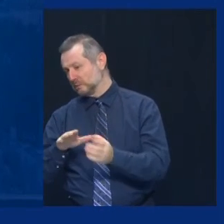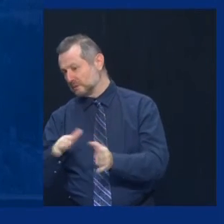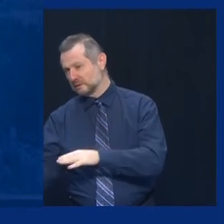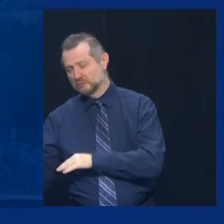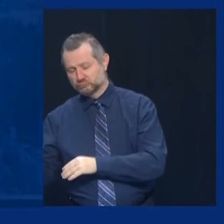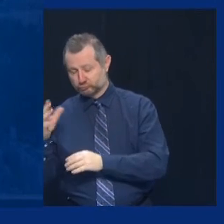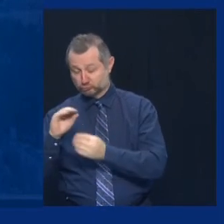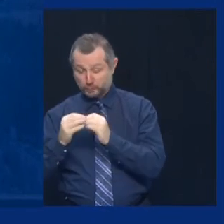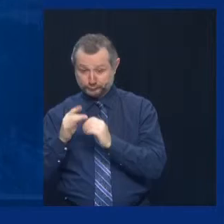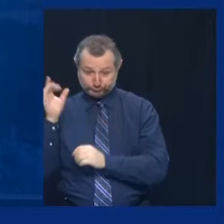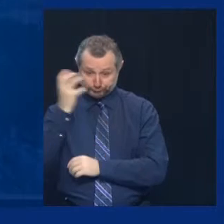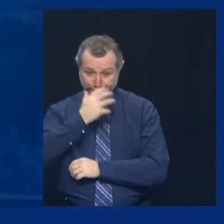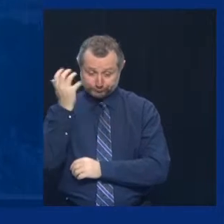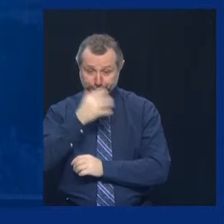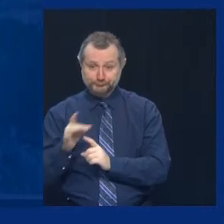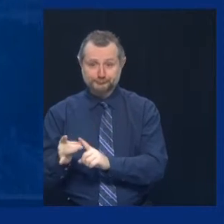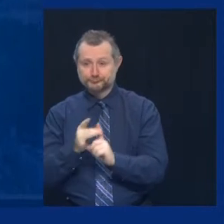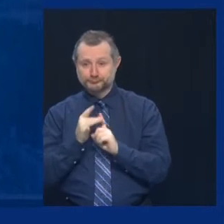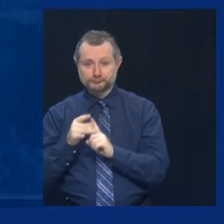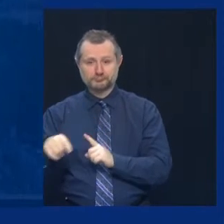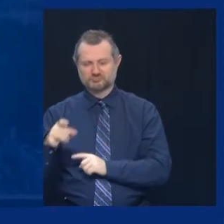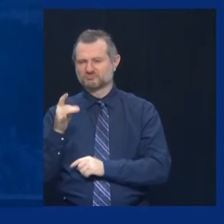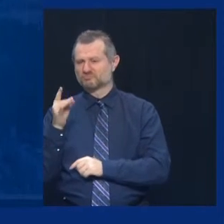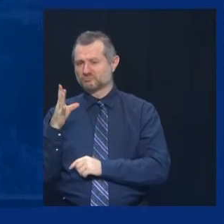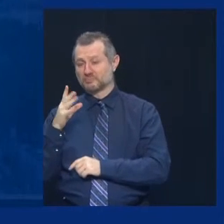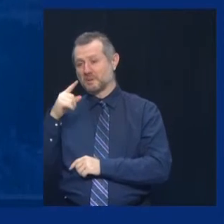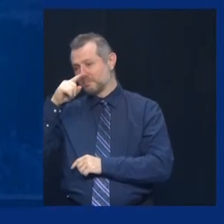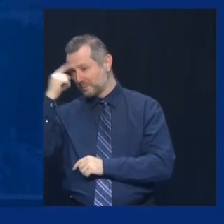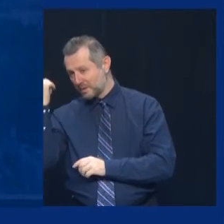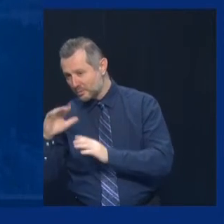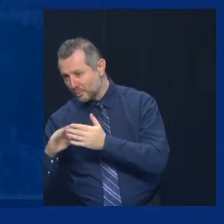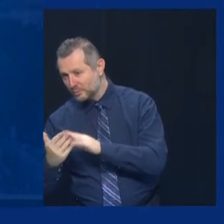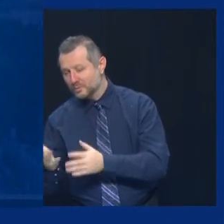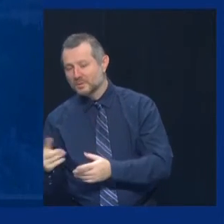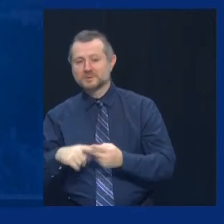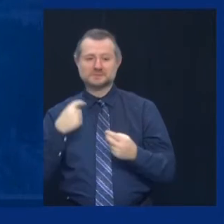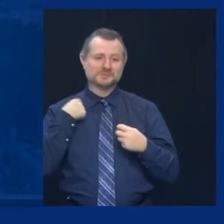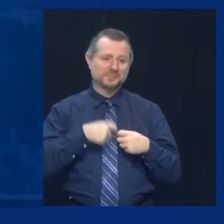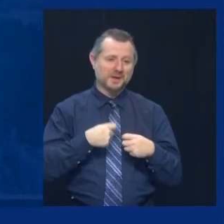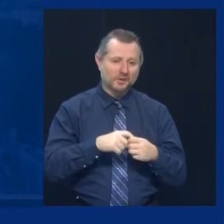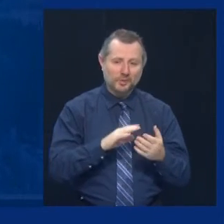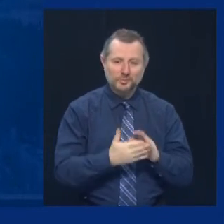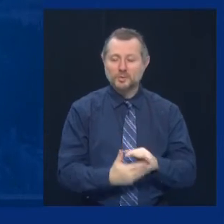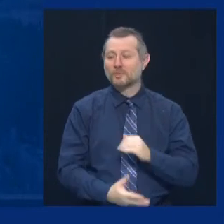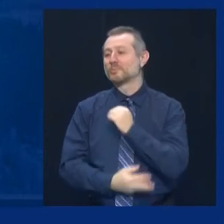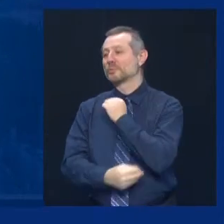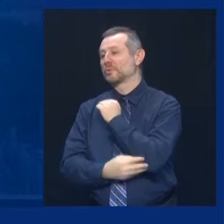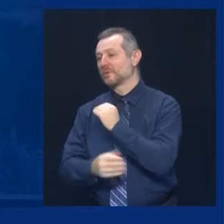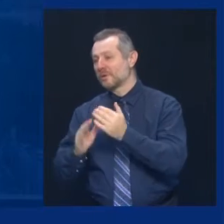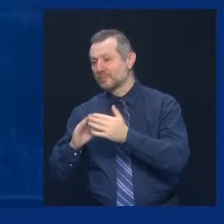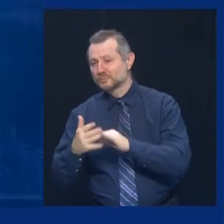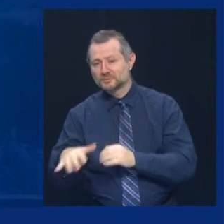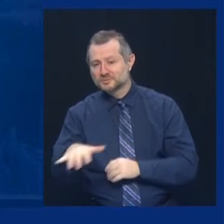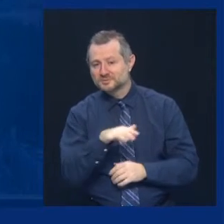rate. Black communities, Latino communities, poor communities. Left to the